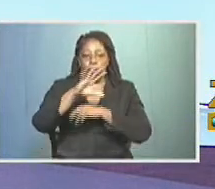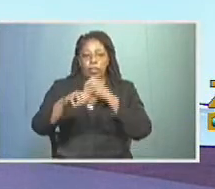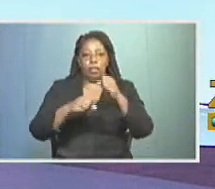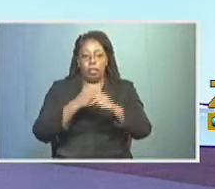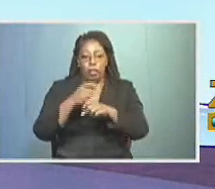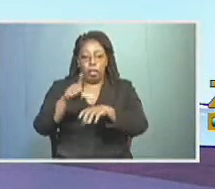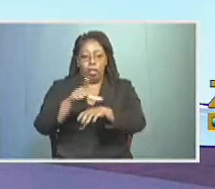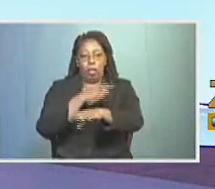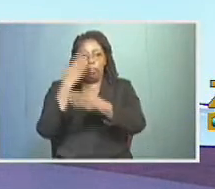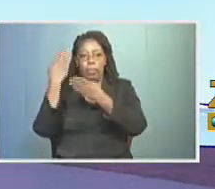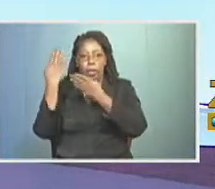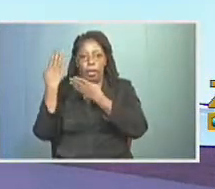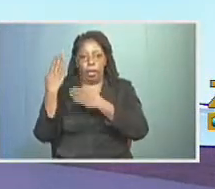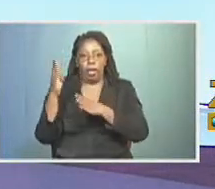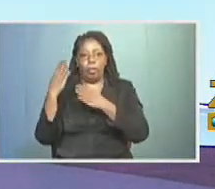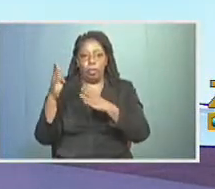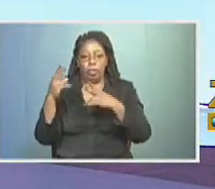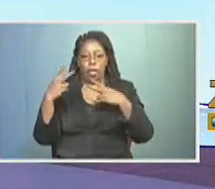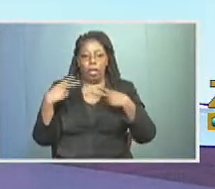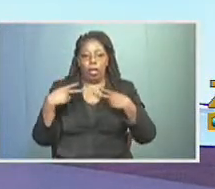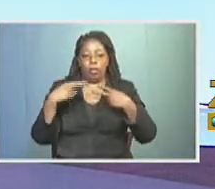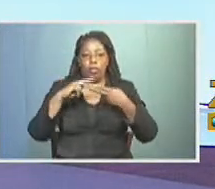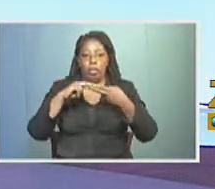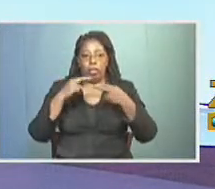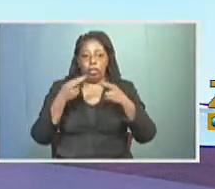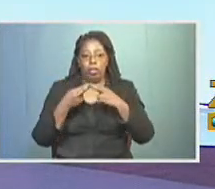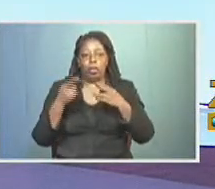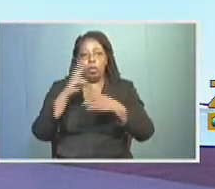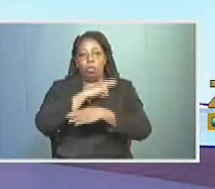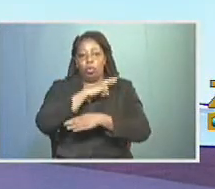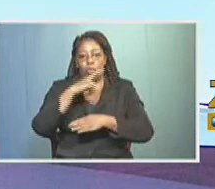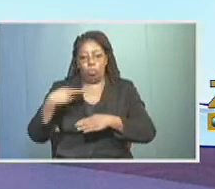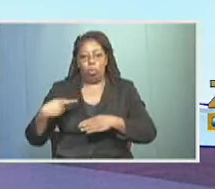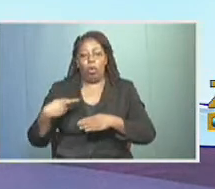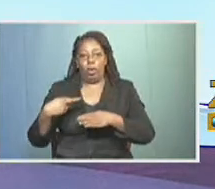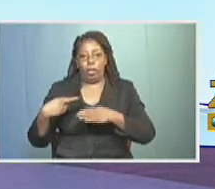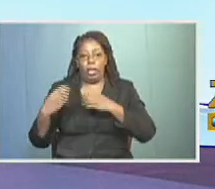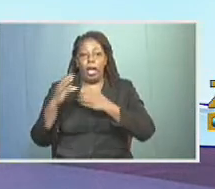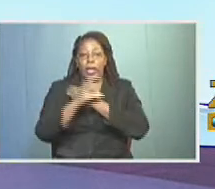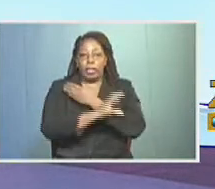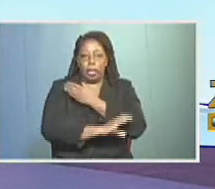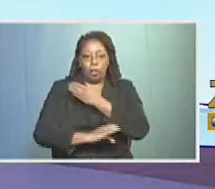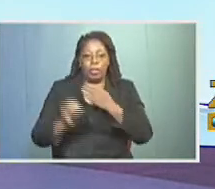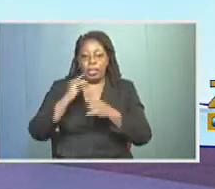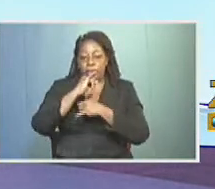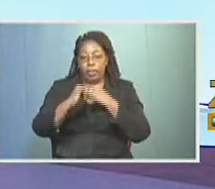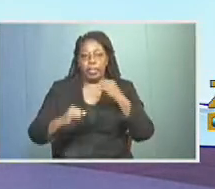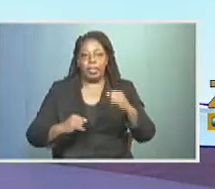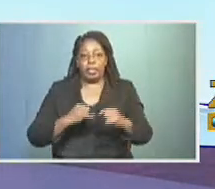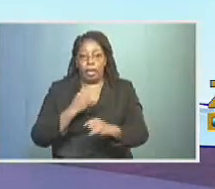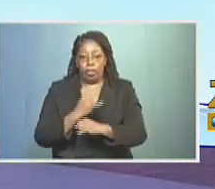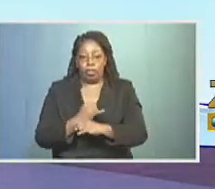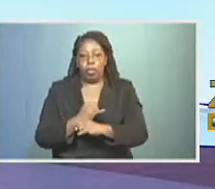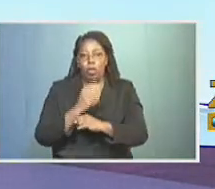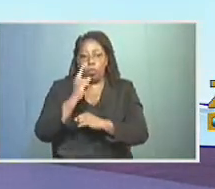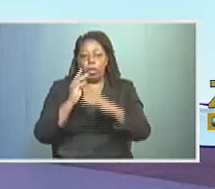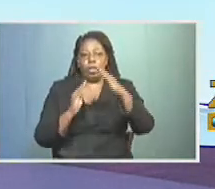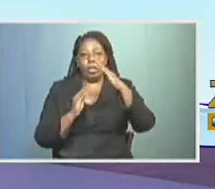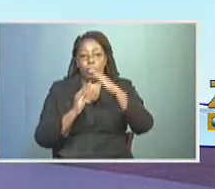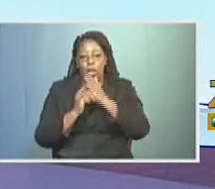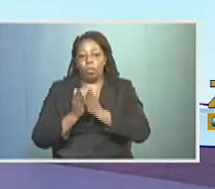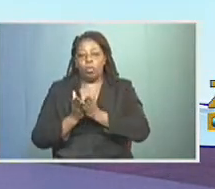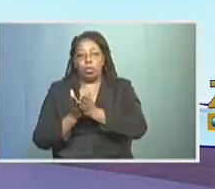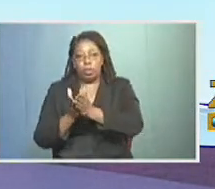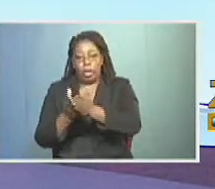long the Bahamas has solidified its relationship with Royal Caribbean International, one of the country's premier cruise lines. Its